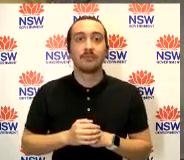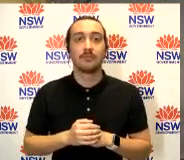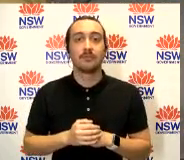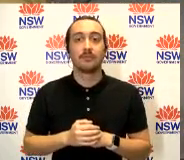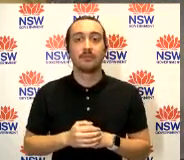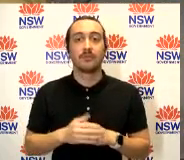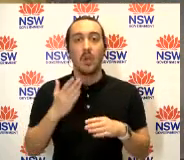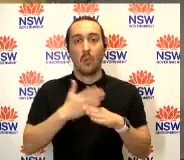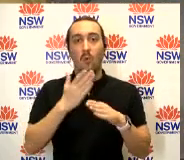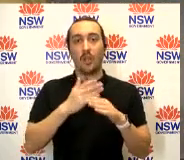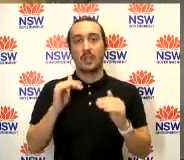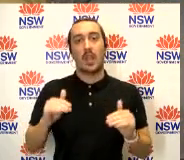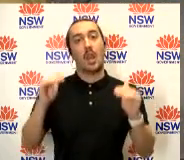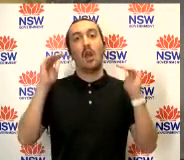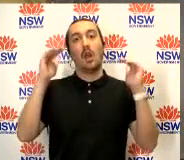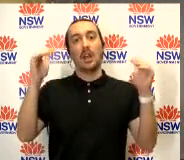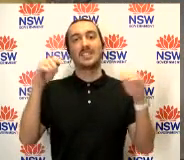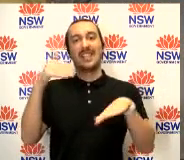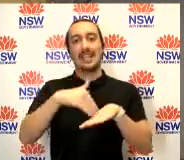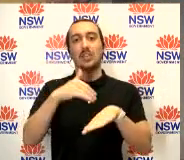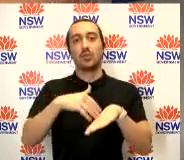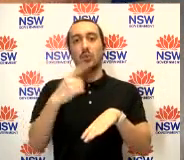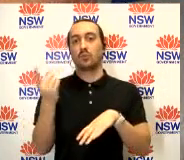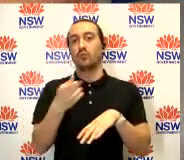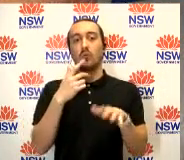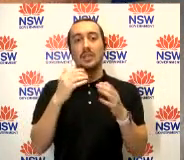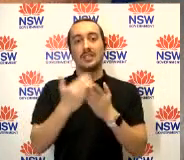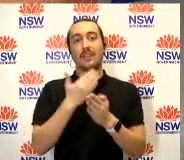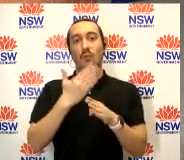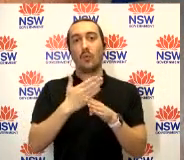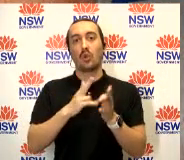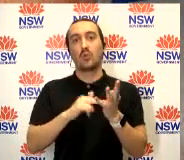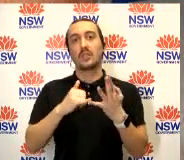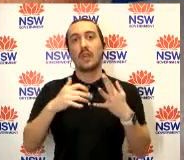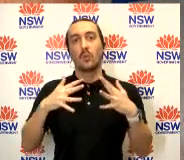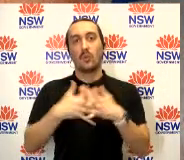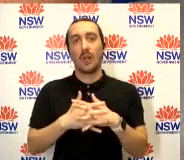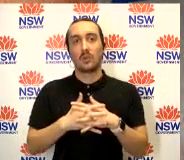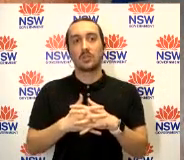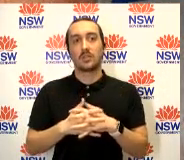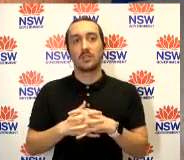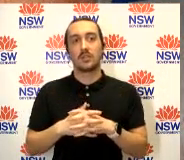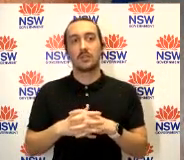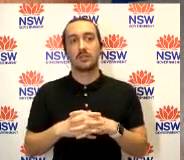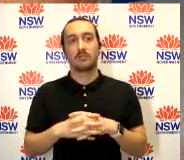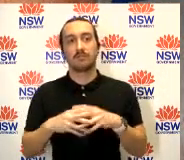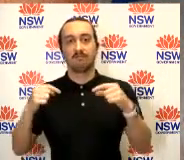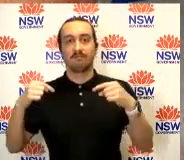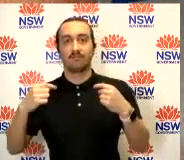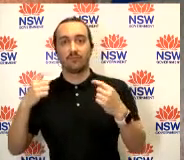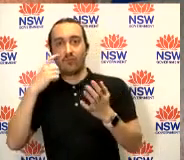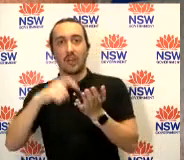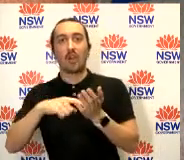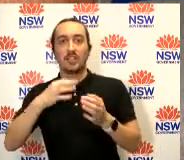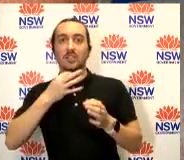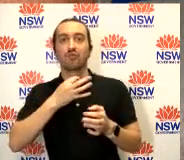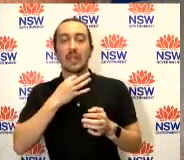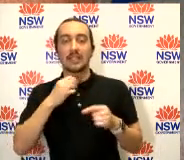working at heights is an issue. SafeWork New South Wales recognises it. Every other jurisdiction across Australia recognises it. We all